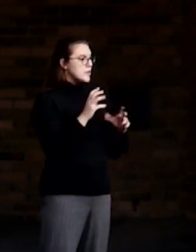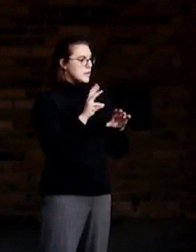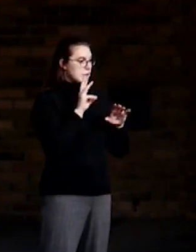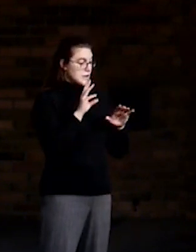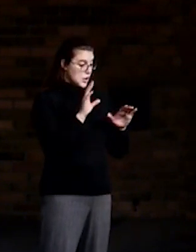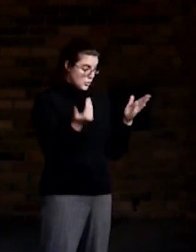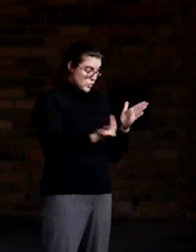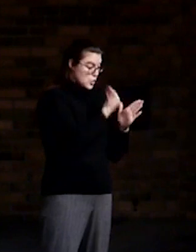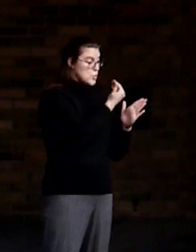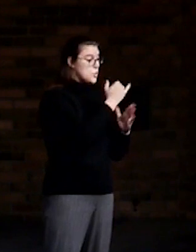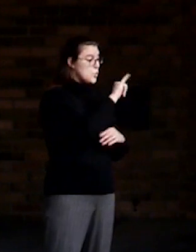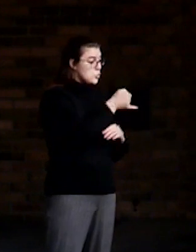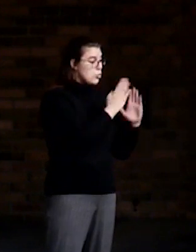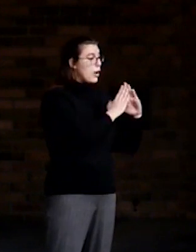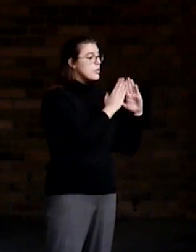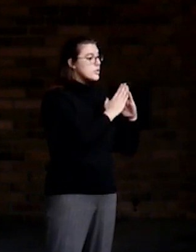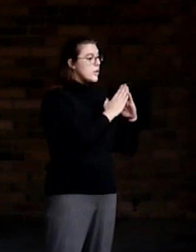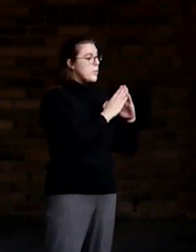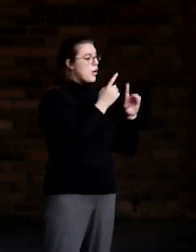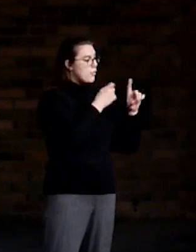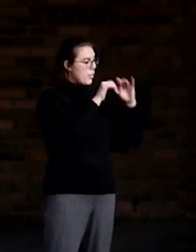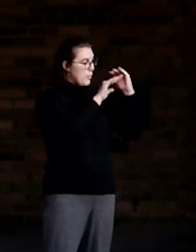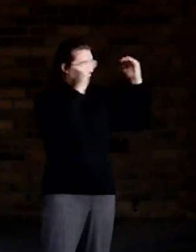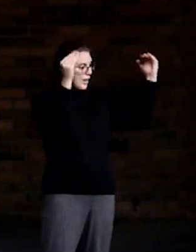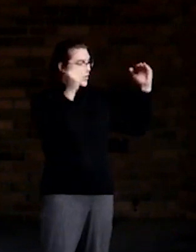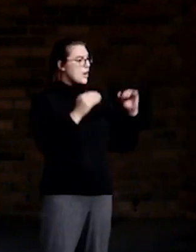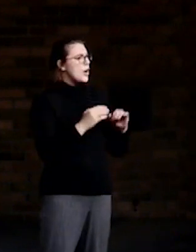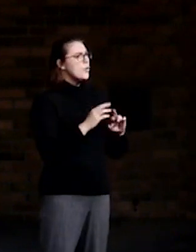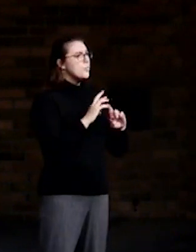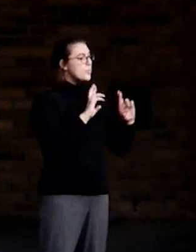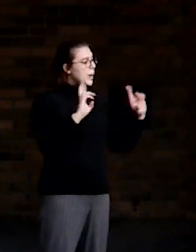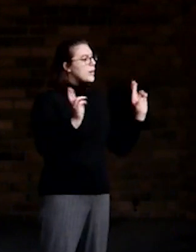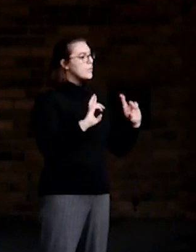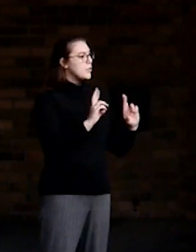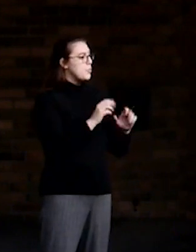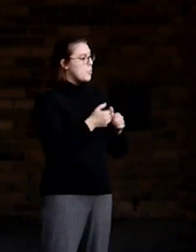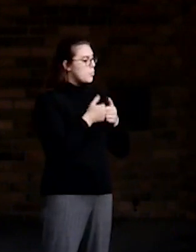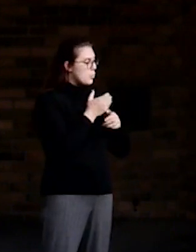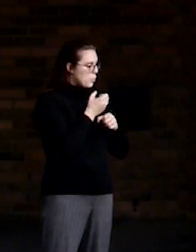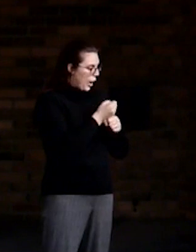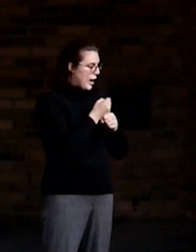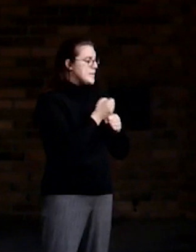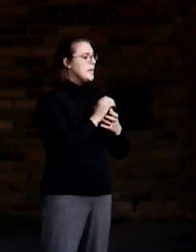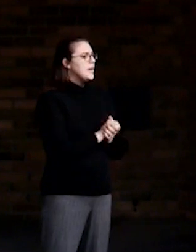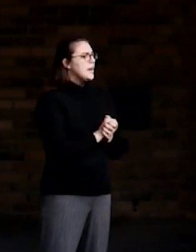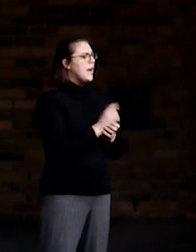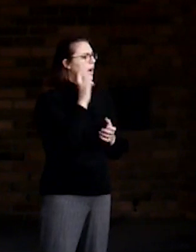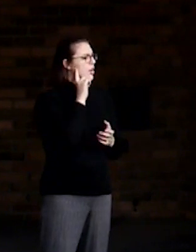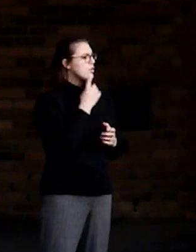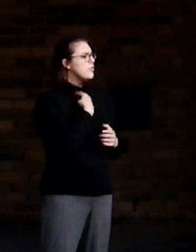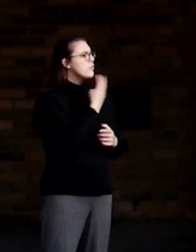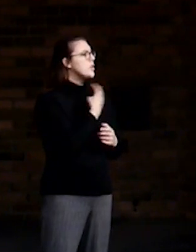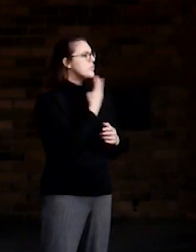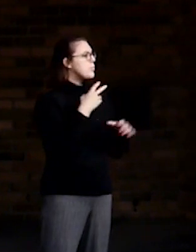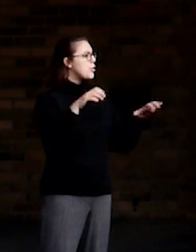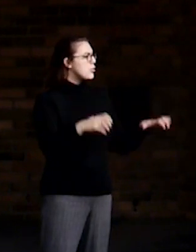city, the new Jerusalem, coming down out of heaven, prepared as a bride, beautifully dressed for her husband. And I heard a loud voice from the throne saying, now the dwelling of God